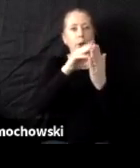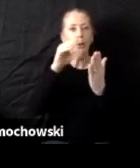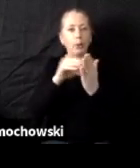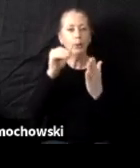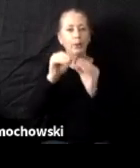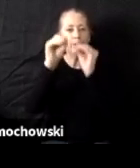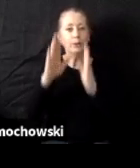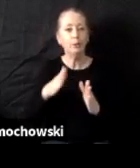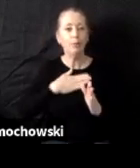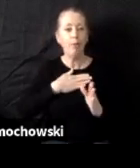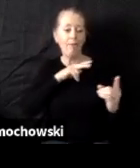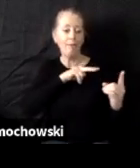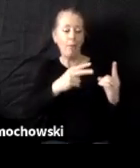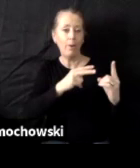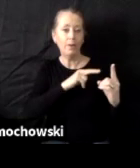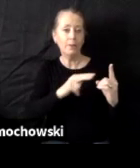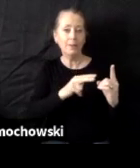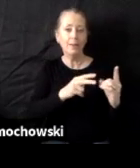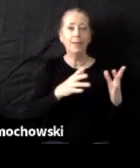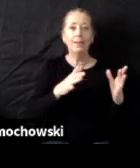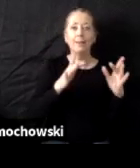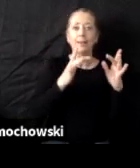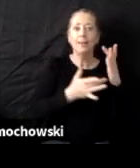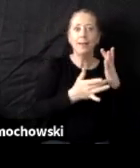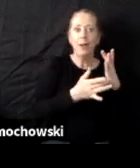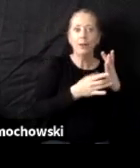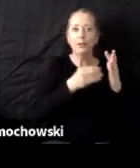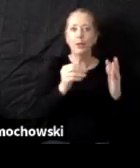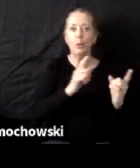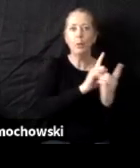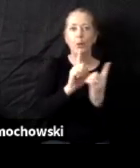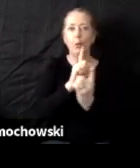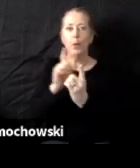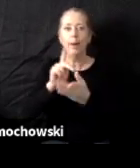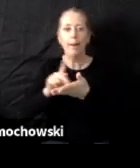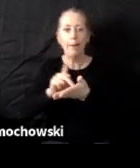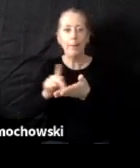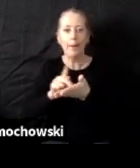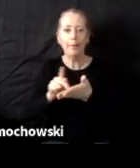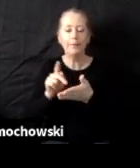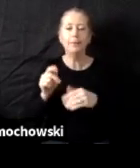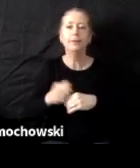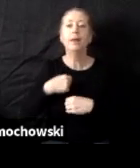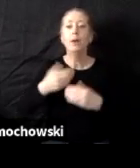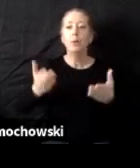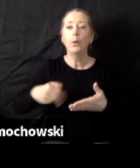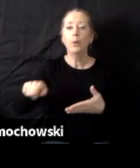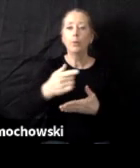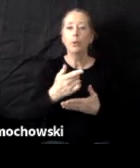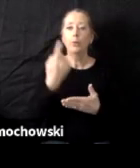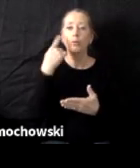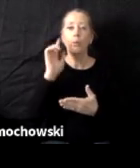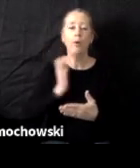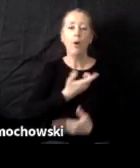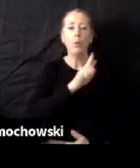around learning and technology, the implementation of our one-to-one iPads across the district. And I welcome you here to our